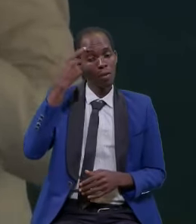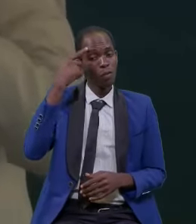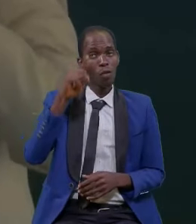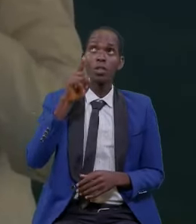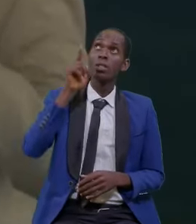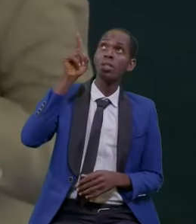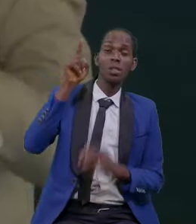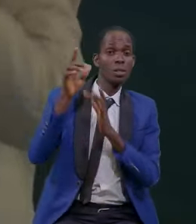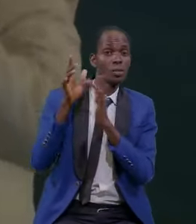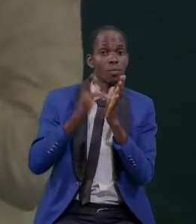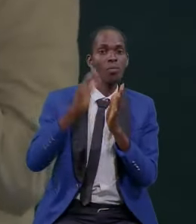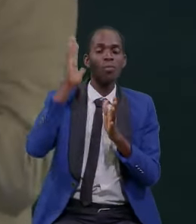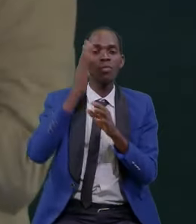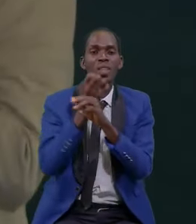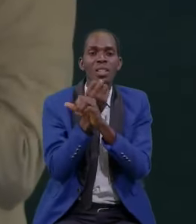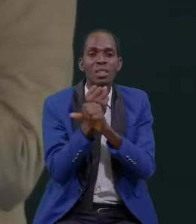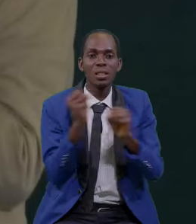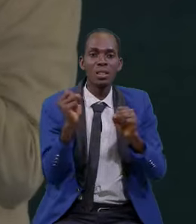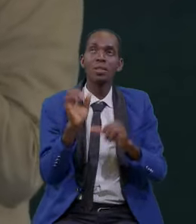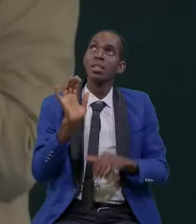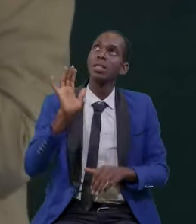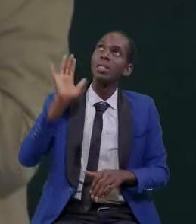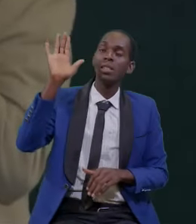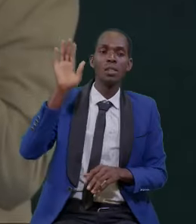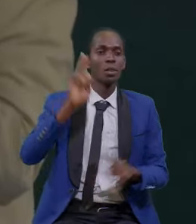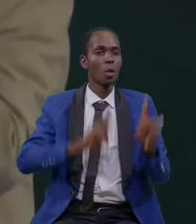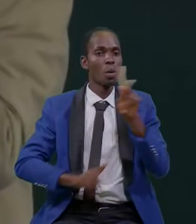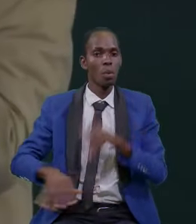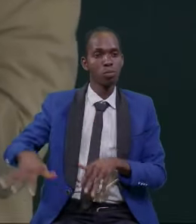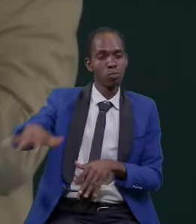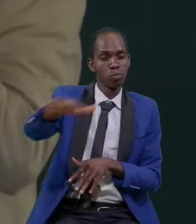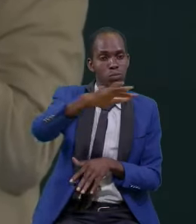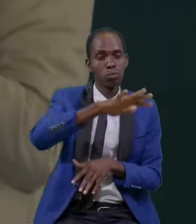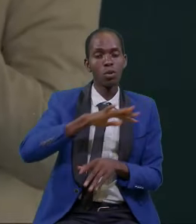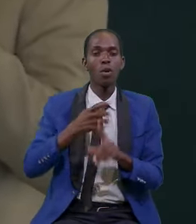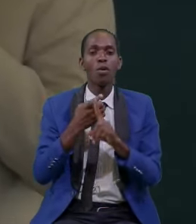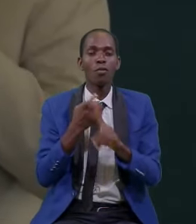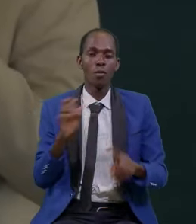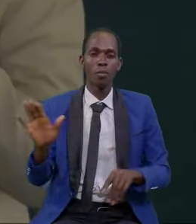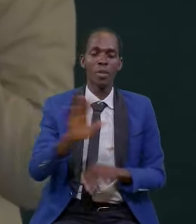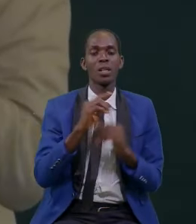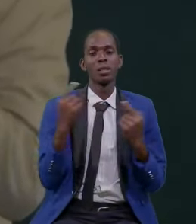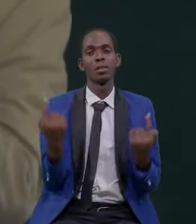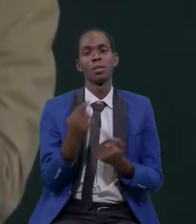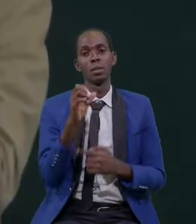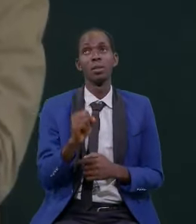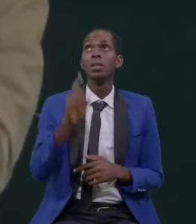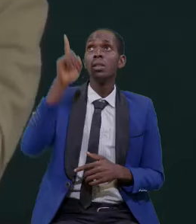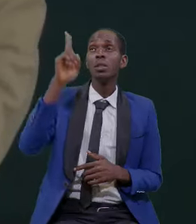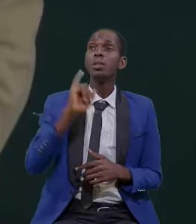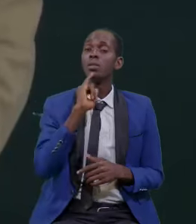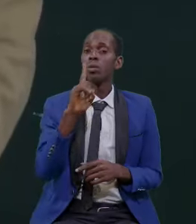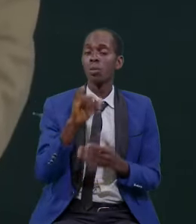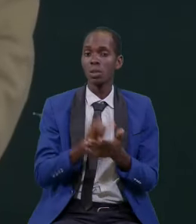save his people from their sins. And the one that saves us, the one that